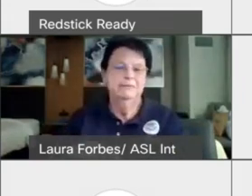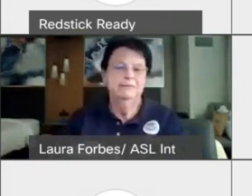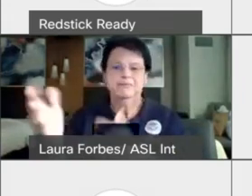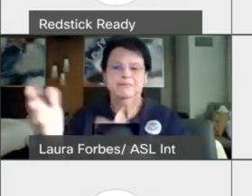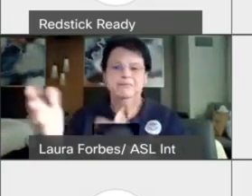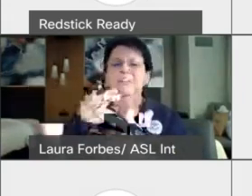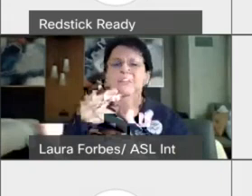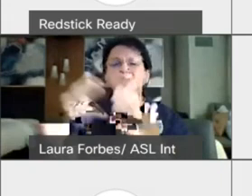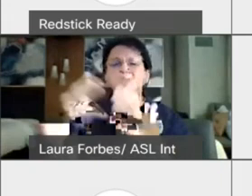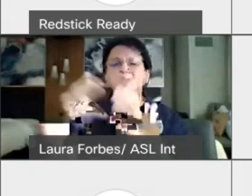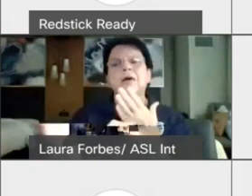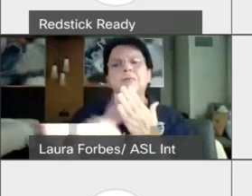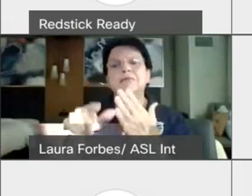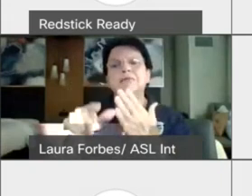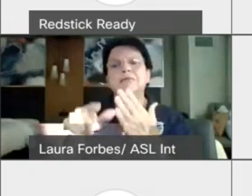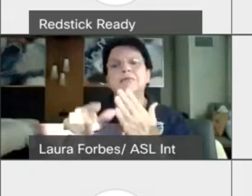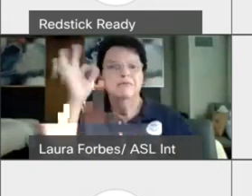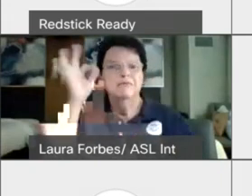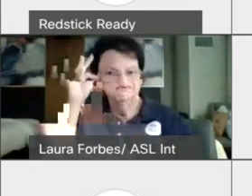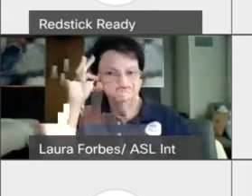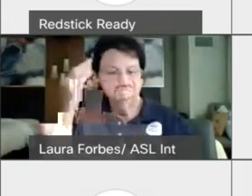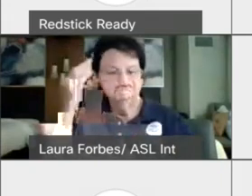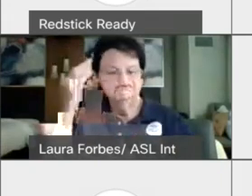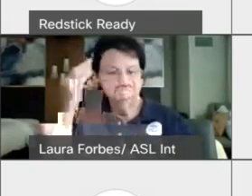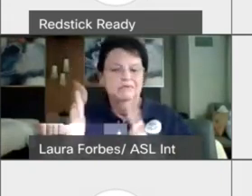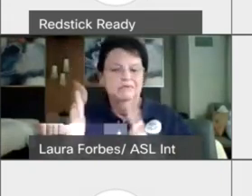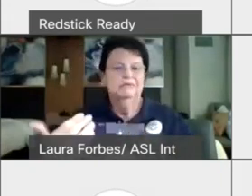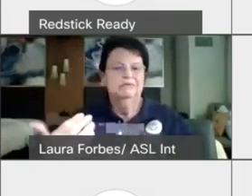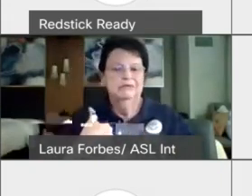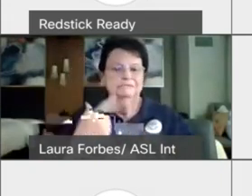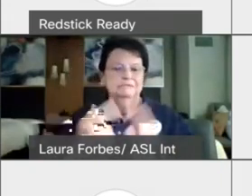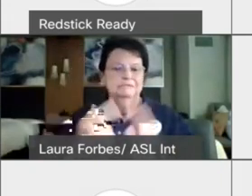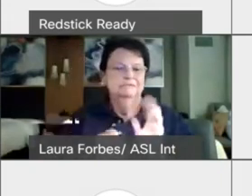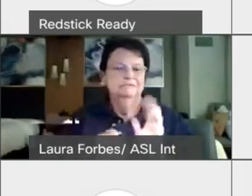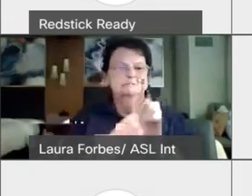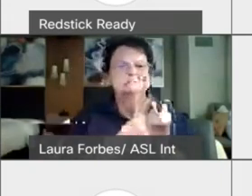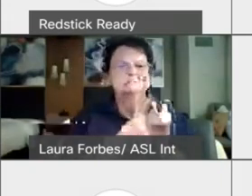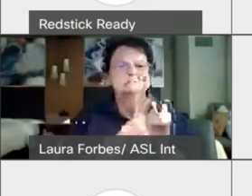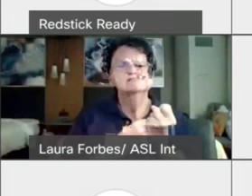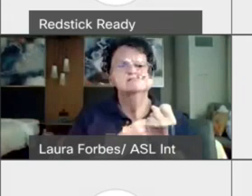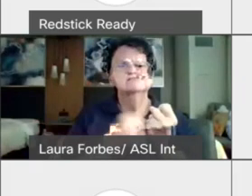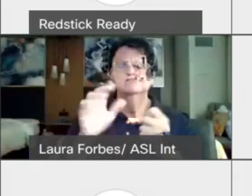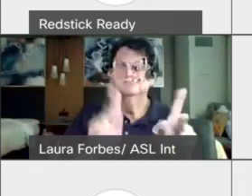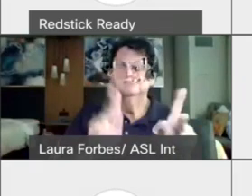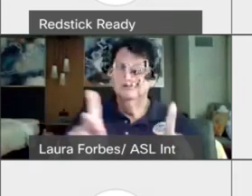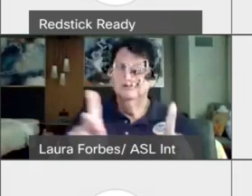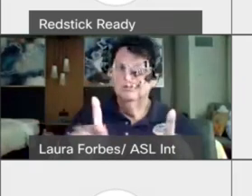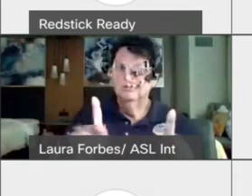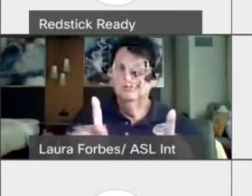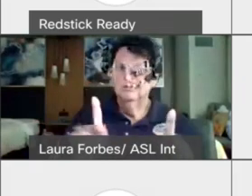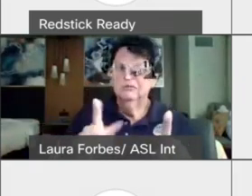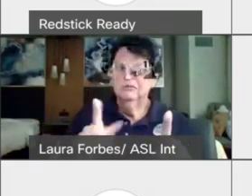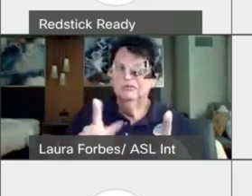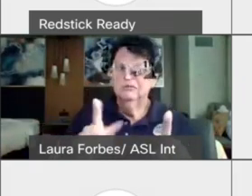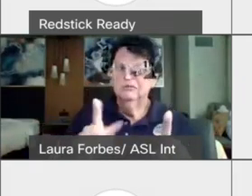has that could be helpful to our residents and those impacted by weather events like Hurricane Ida are turned